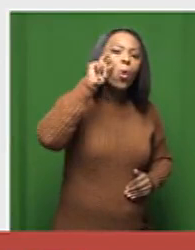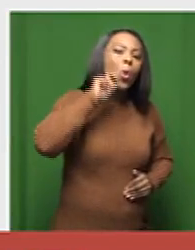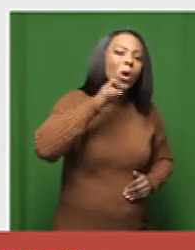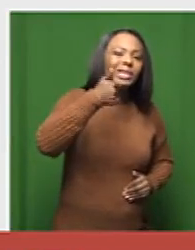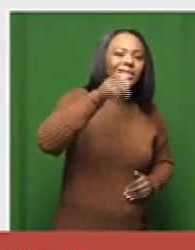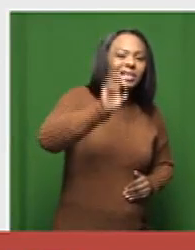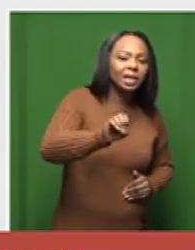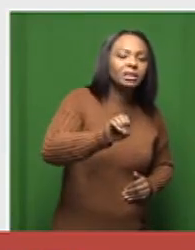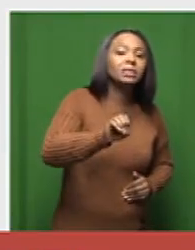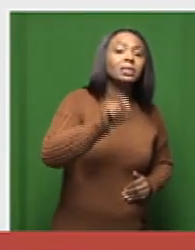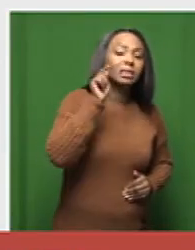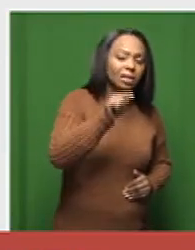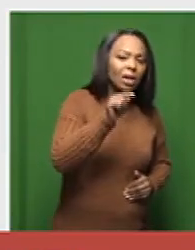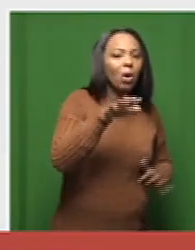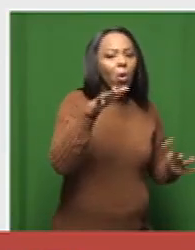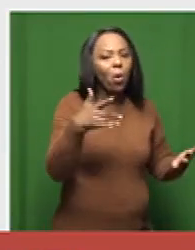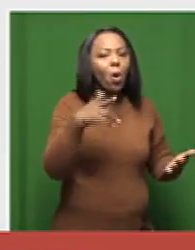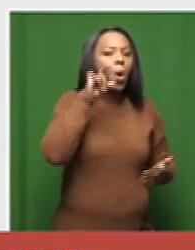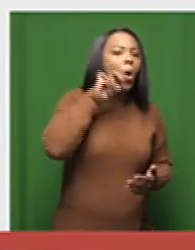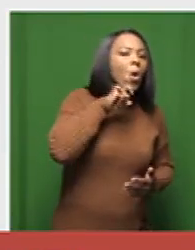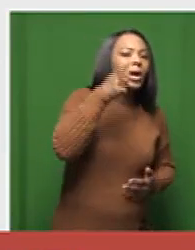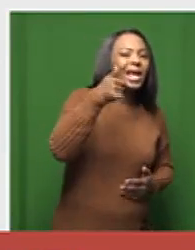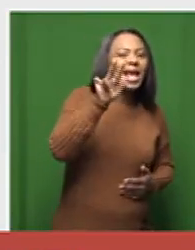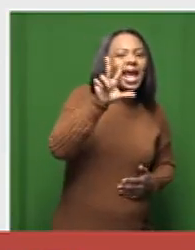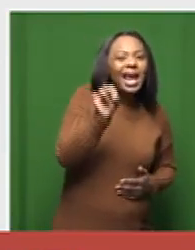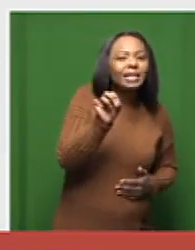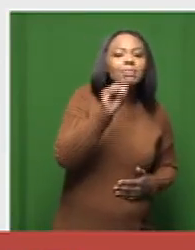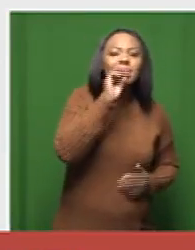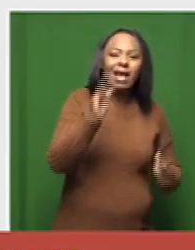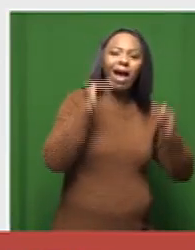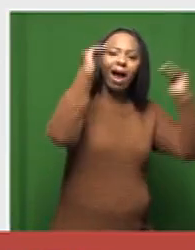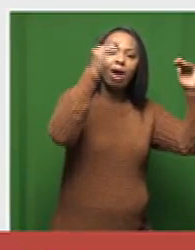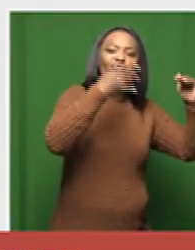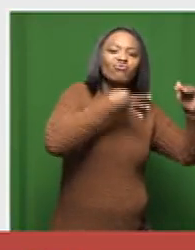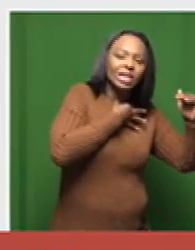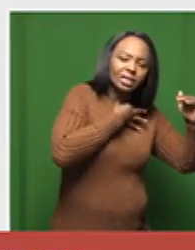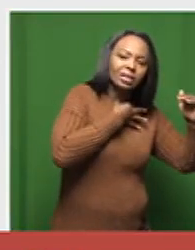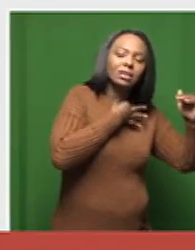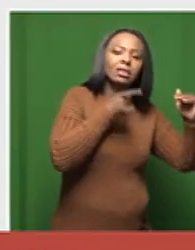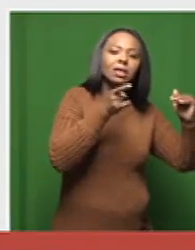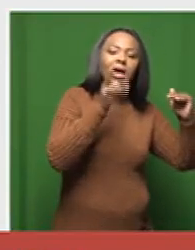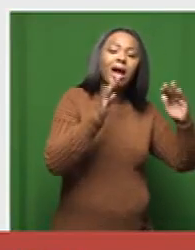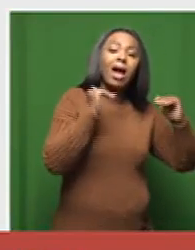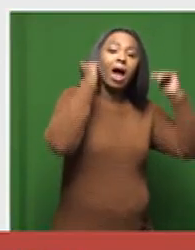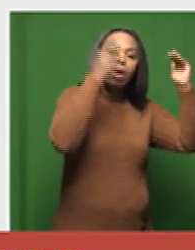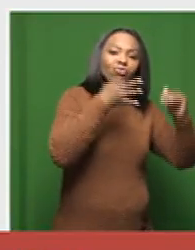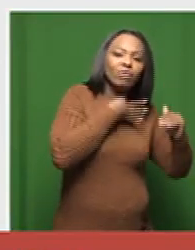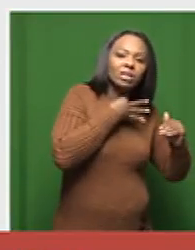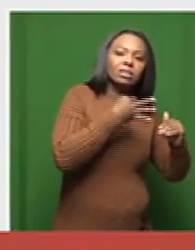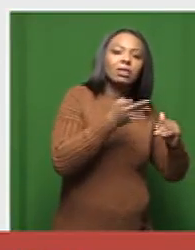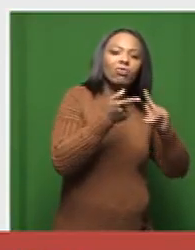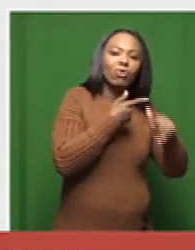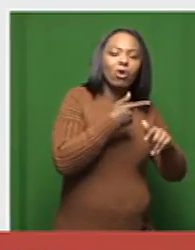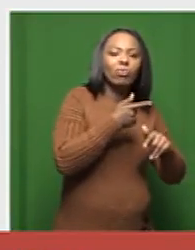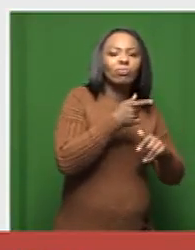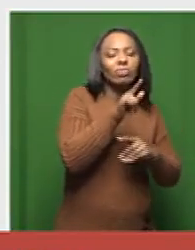60, particularly over the age of 80, is at extremely high risk, and that risk declines from the age of 80 to